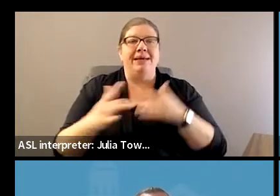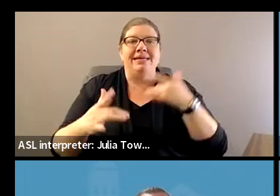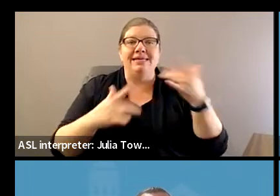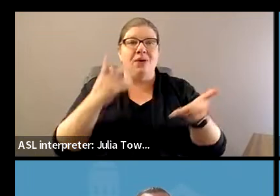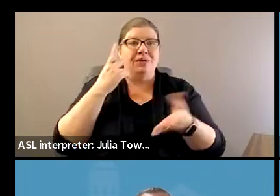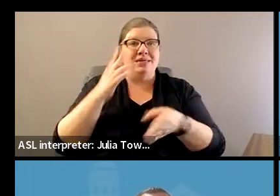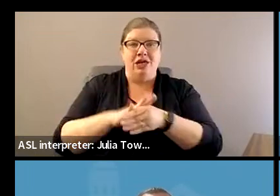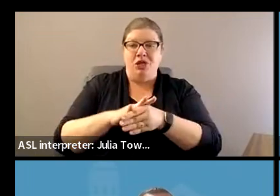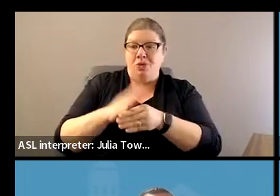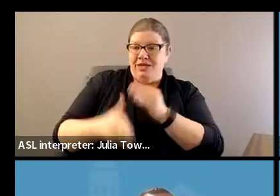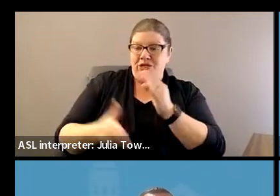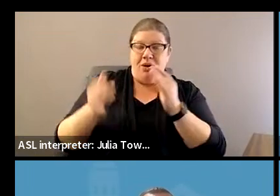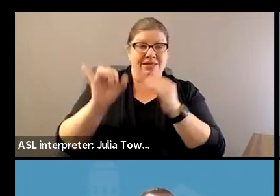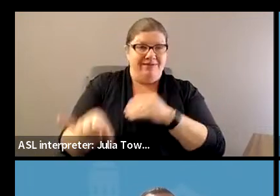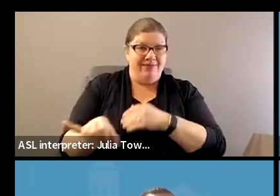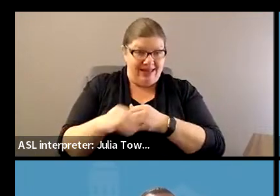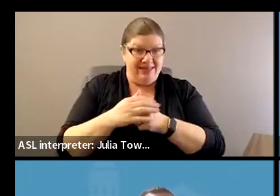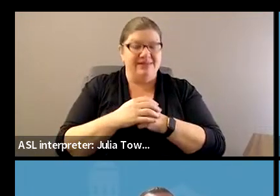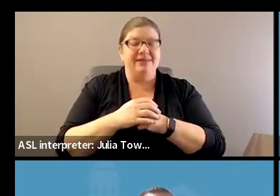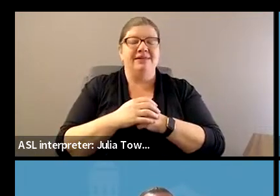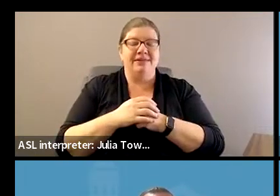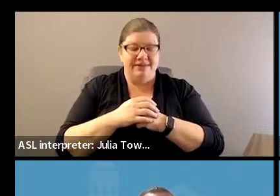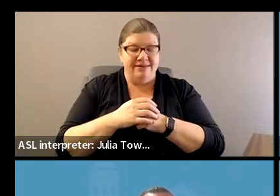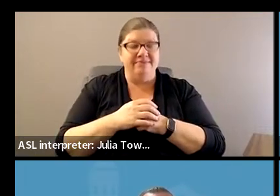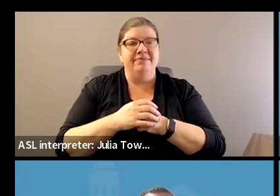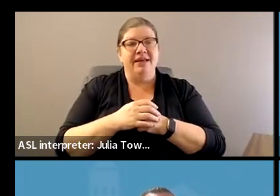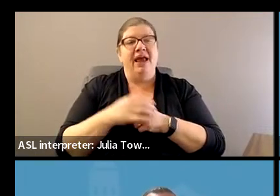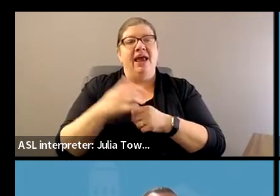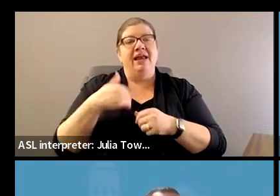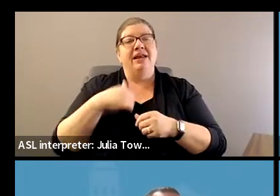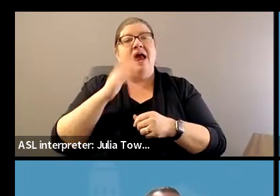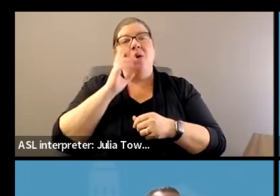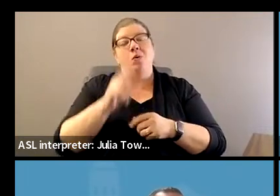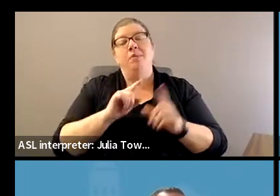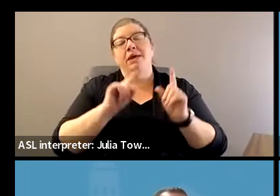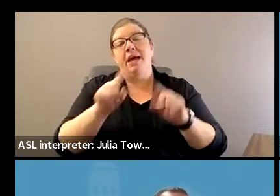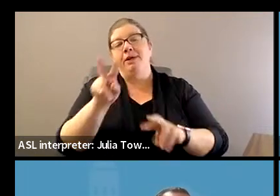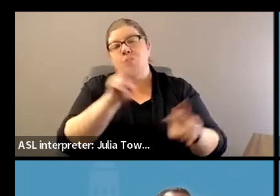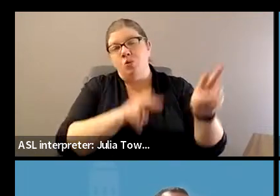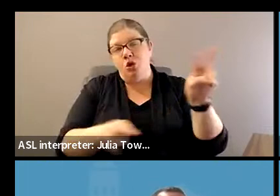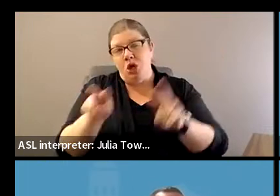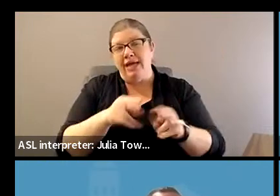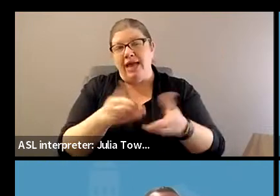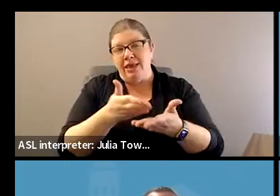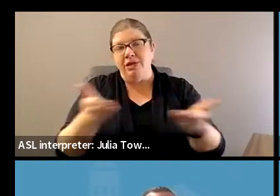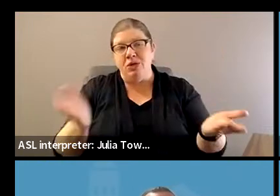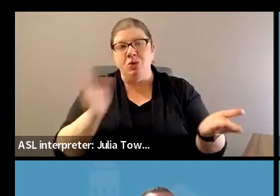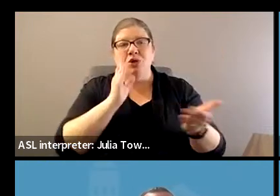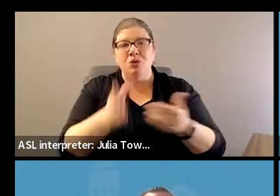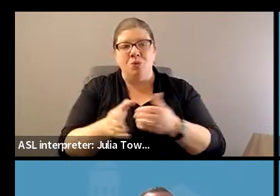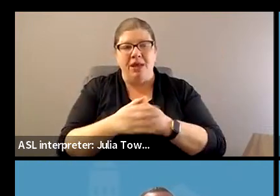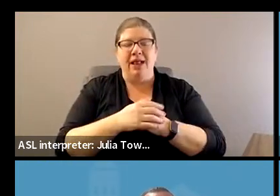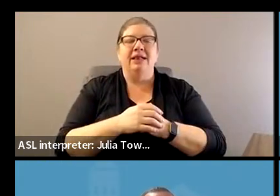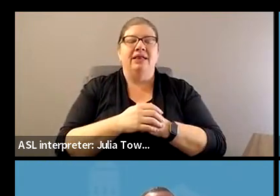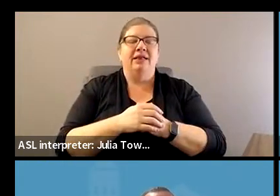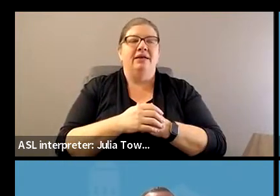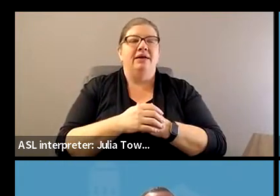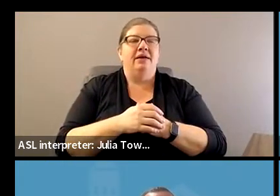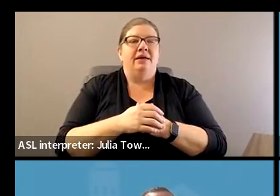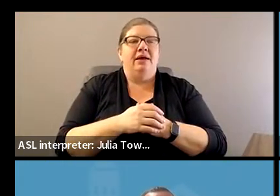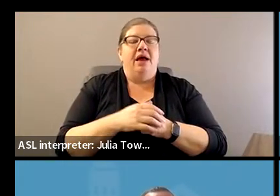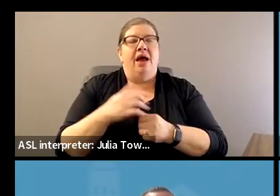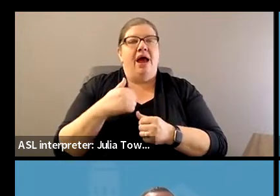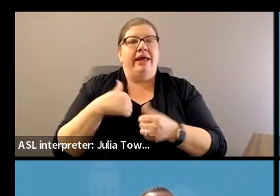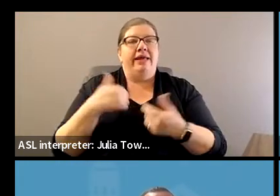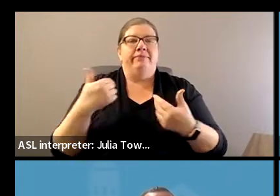the results of this, and I'll be coming around to look at the materials. I am,